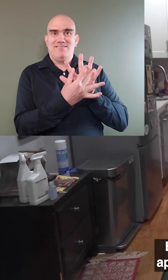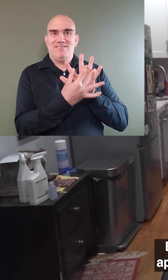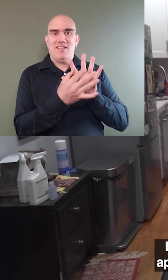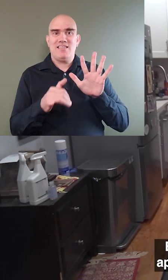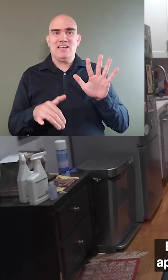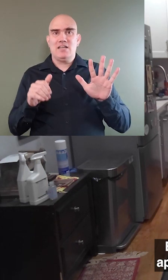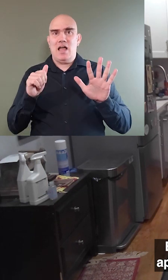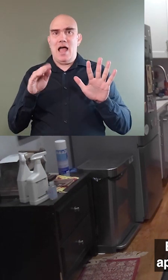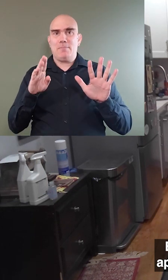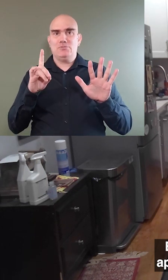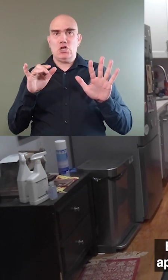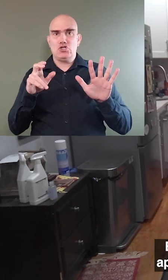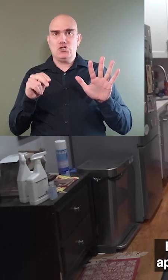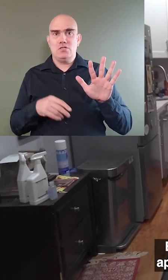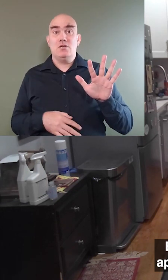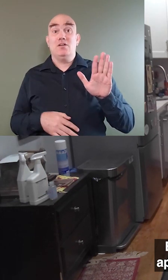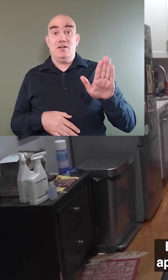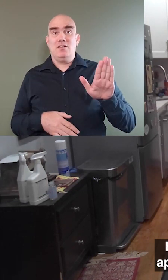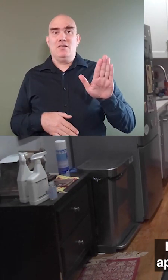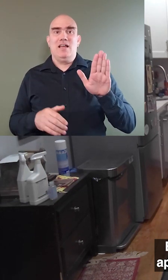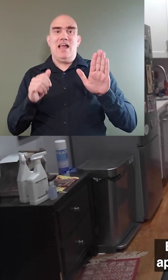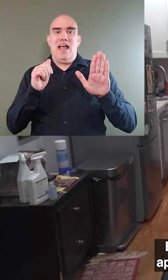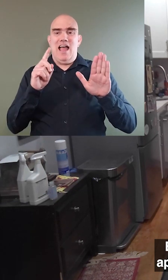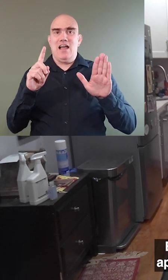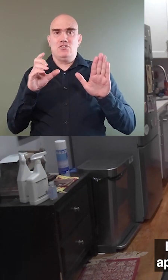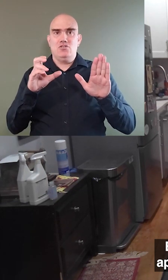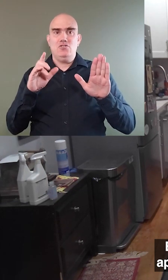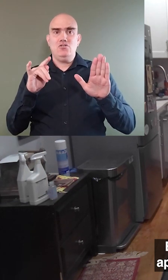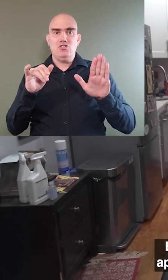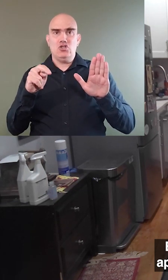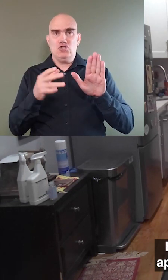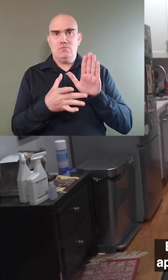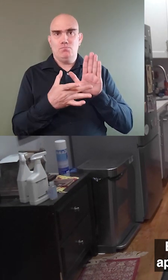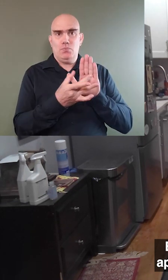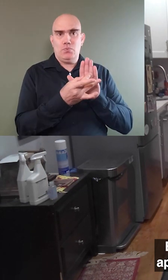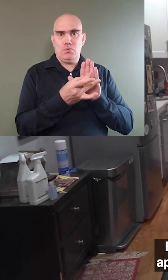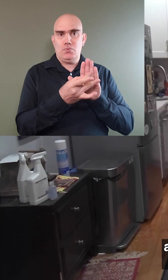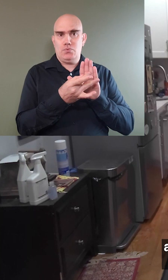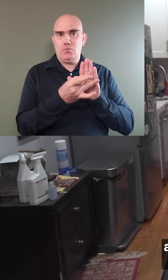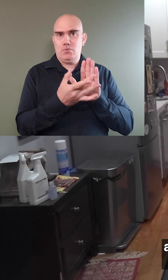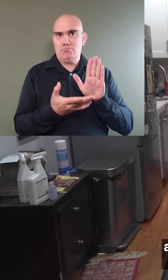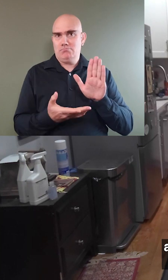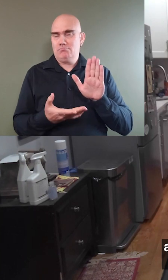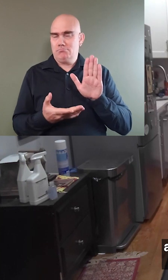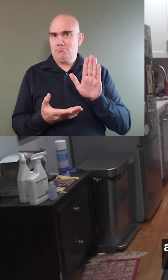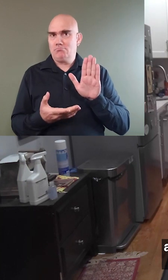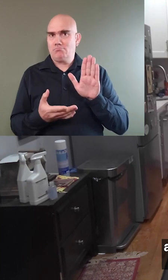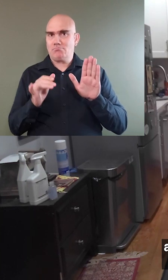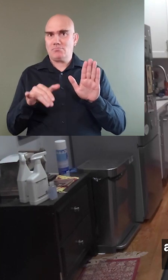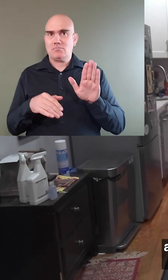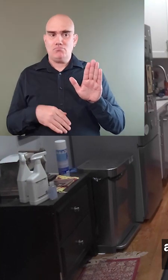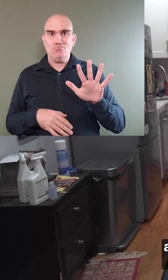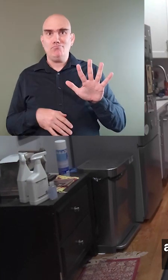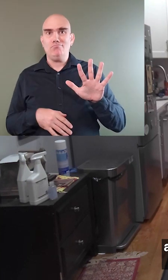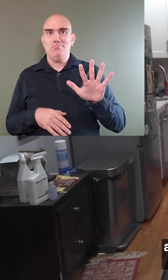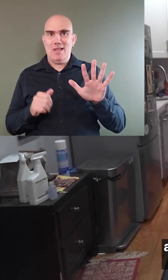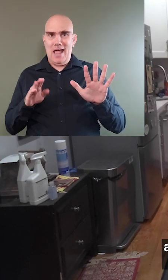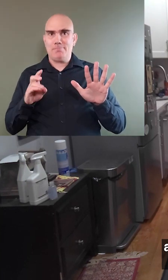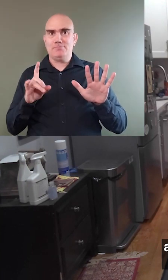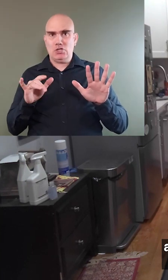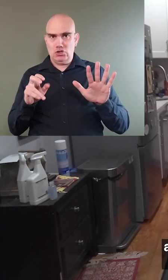spread apart. That is our abduction. And come close together.